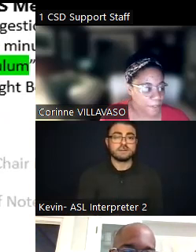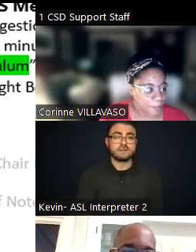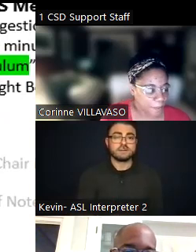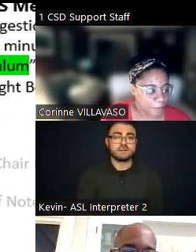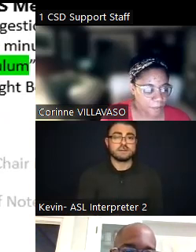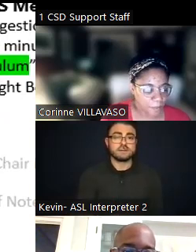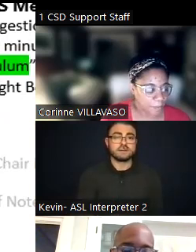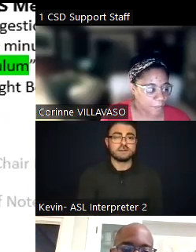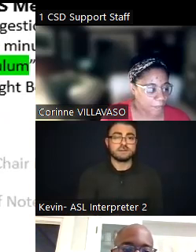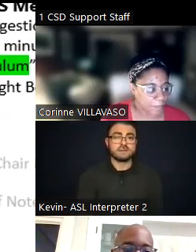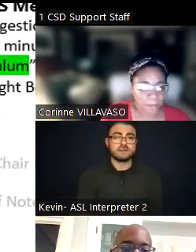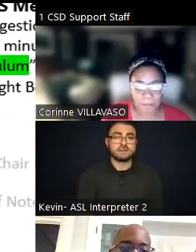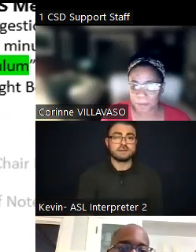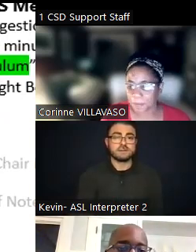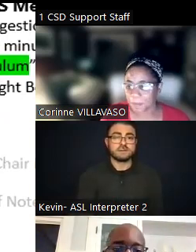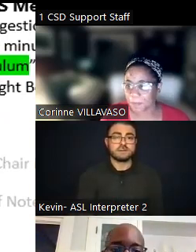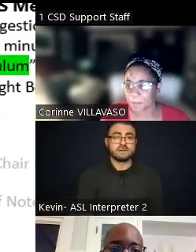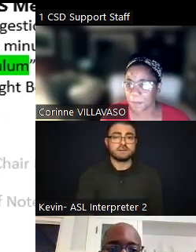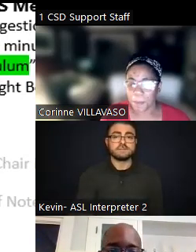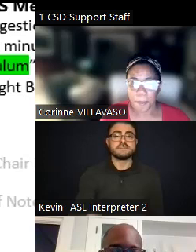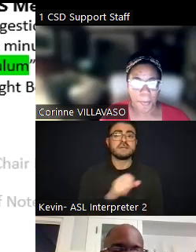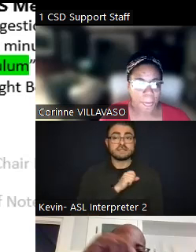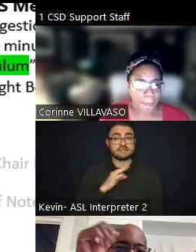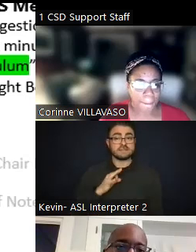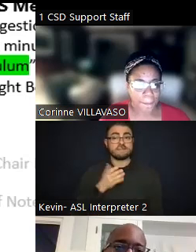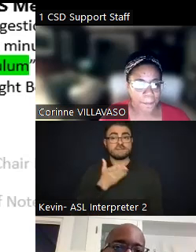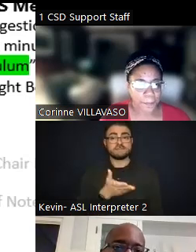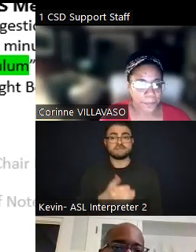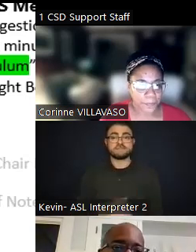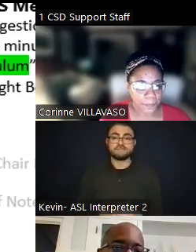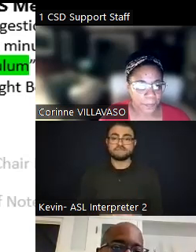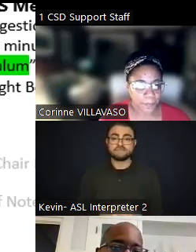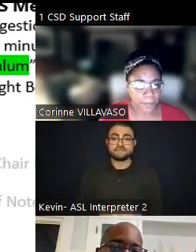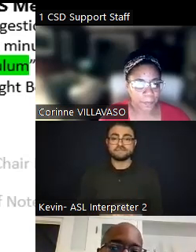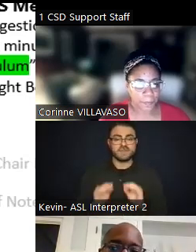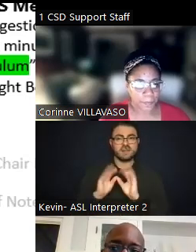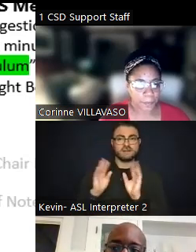Staff? Some quick clarification and context. There was a really